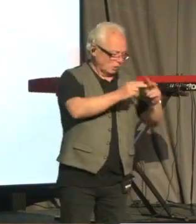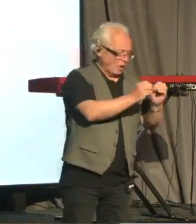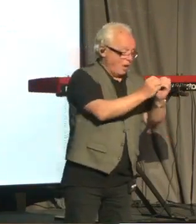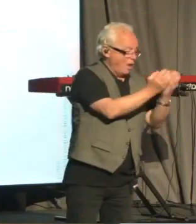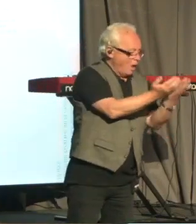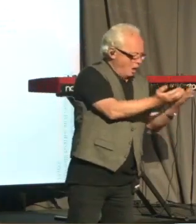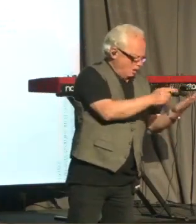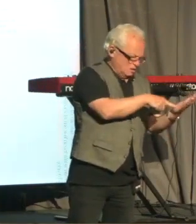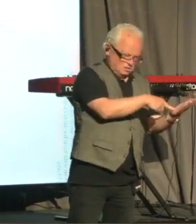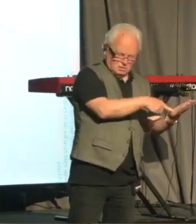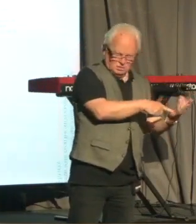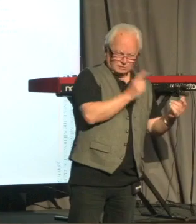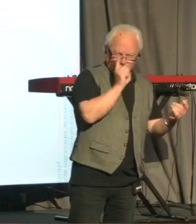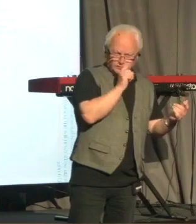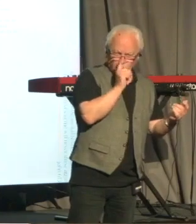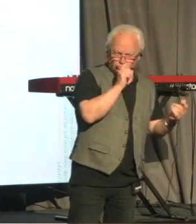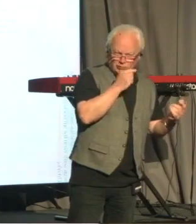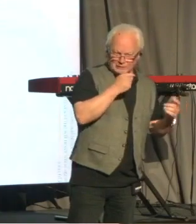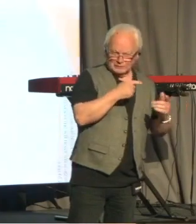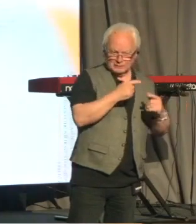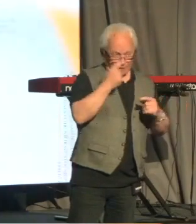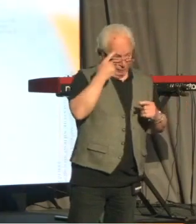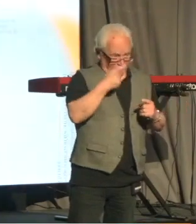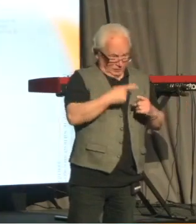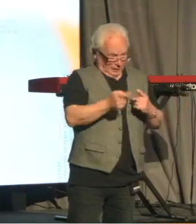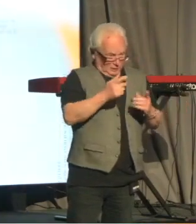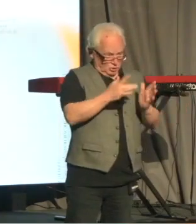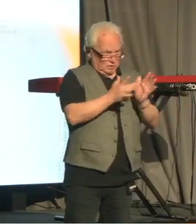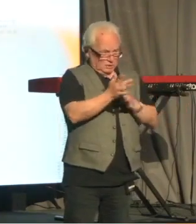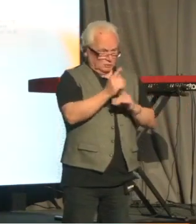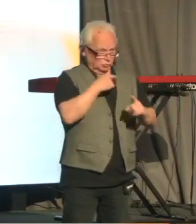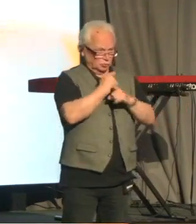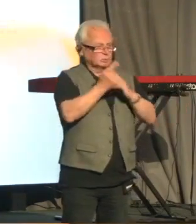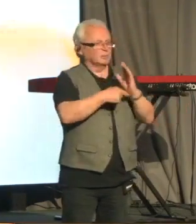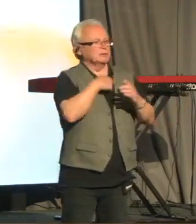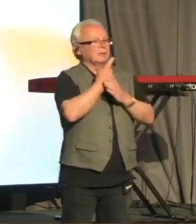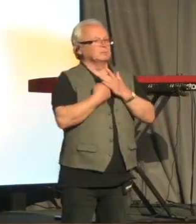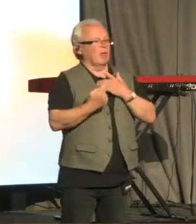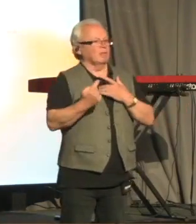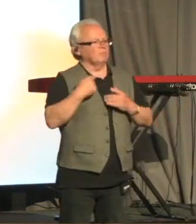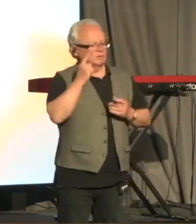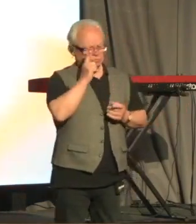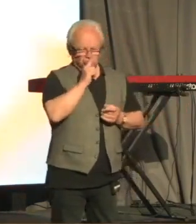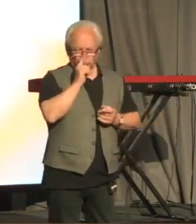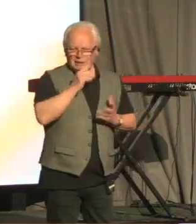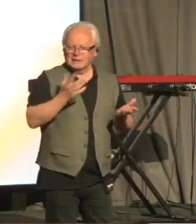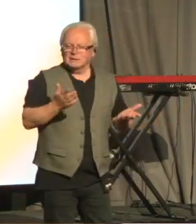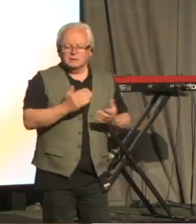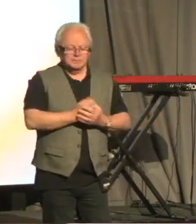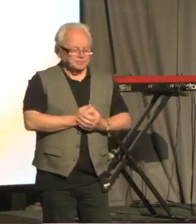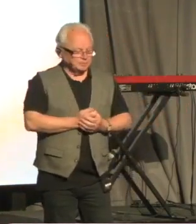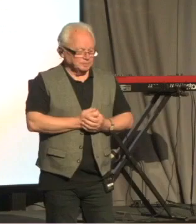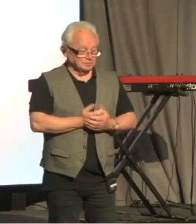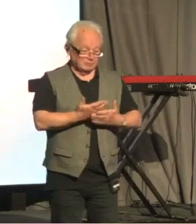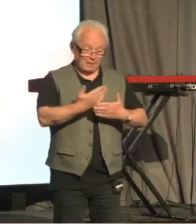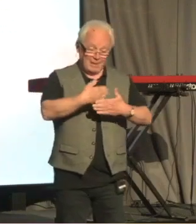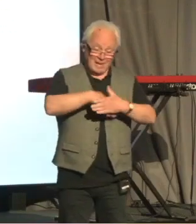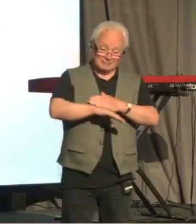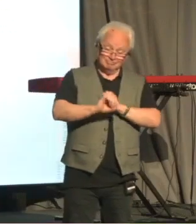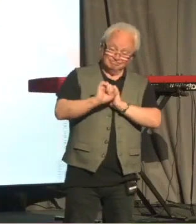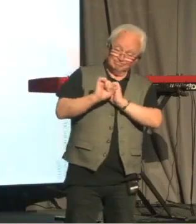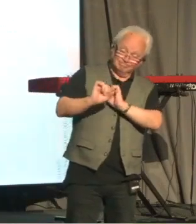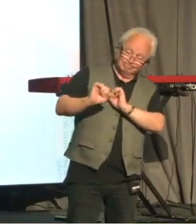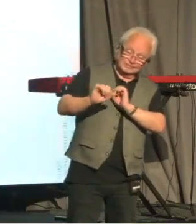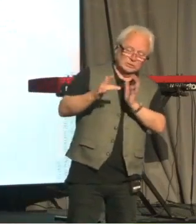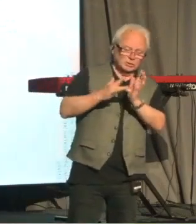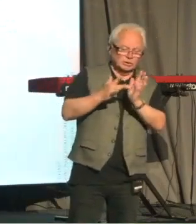such a strange thing for Jesus to say about himself. But actually, in Jesus' day and